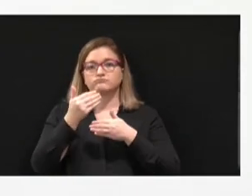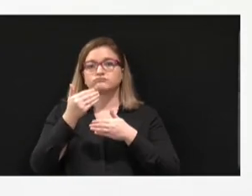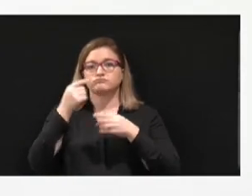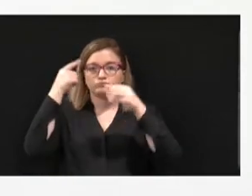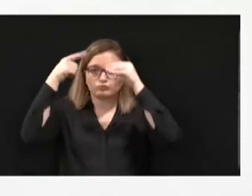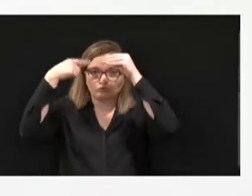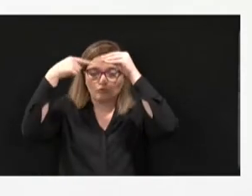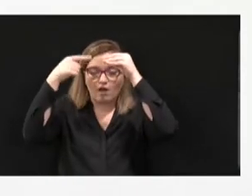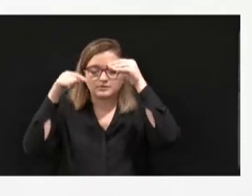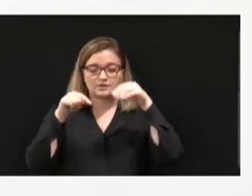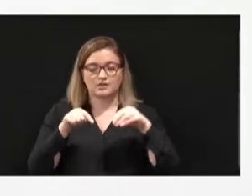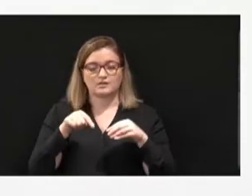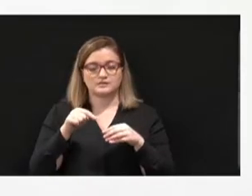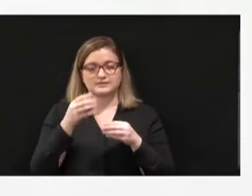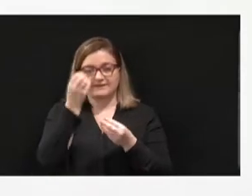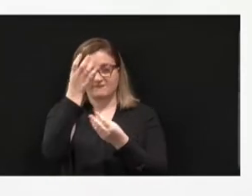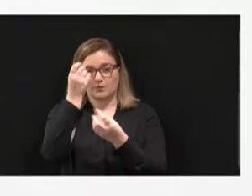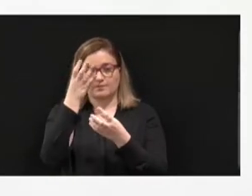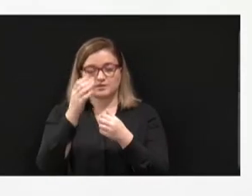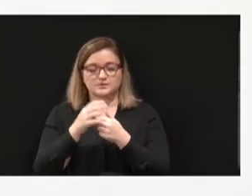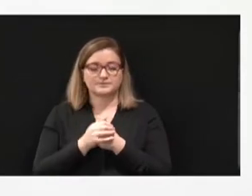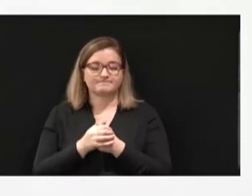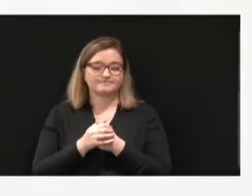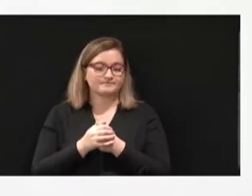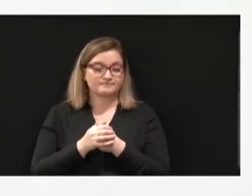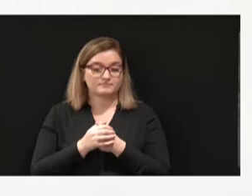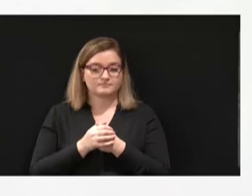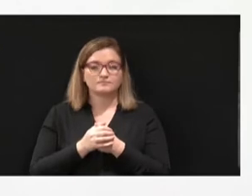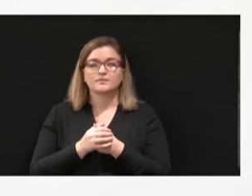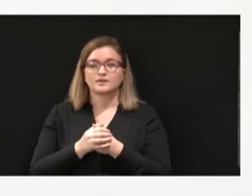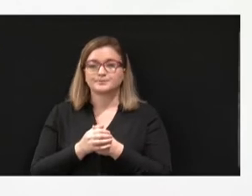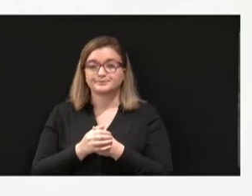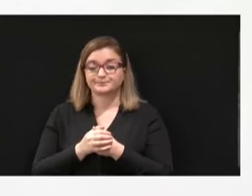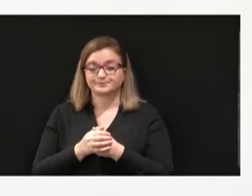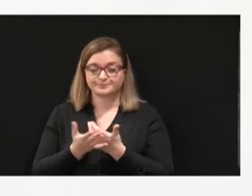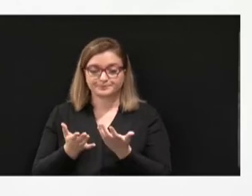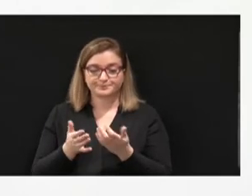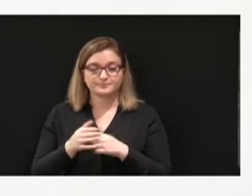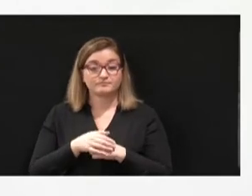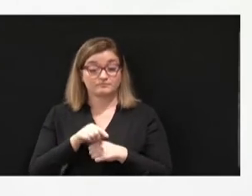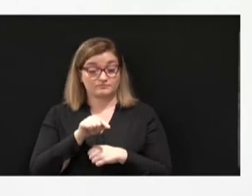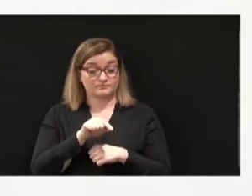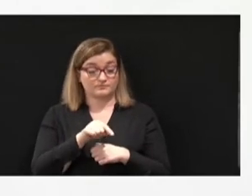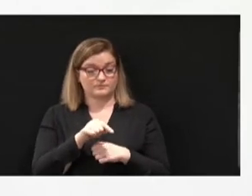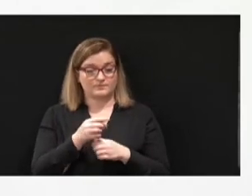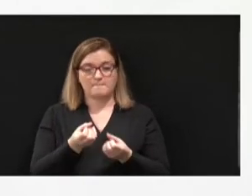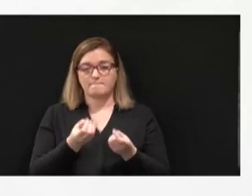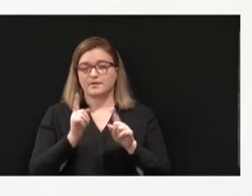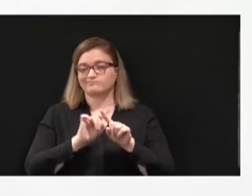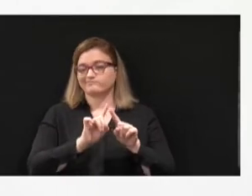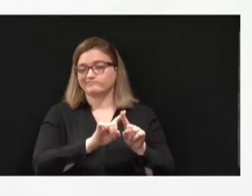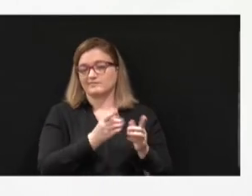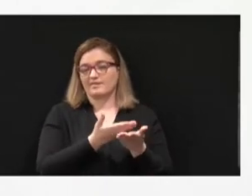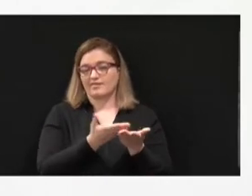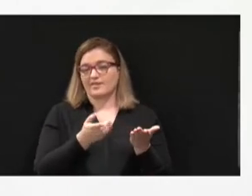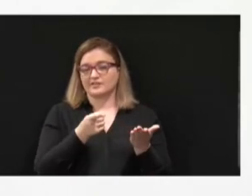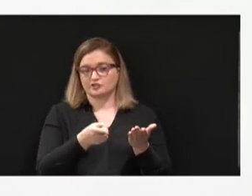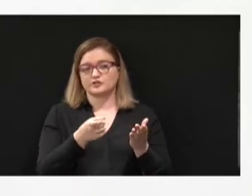anyway, she had lots of things that she said differently. For example, she loved